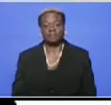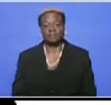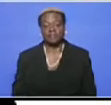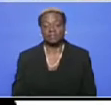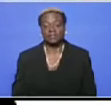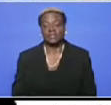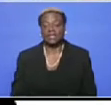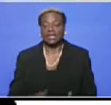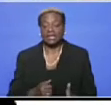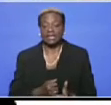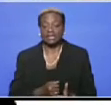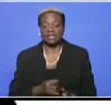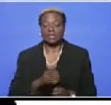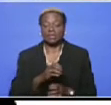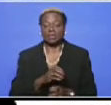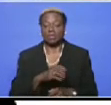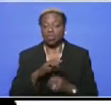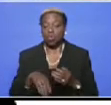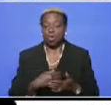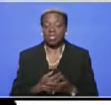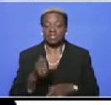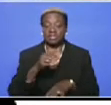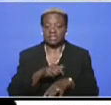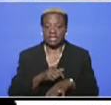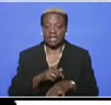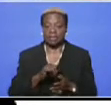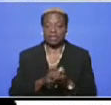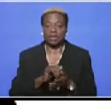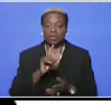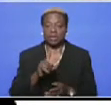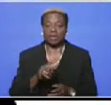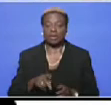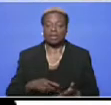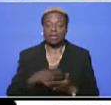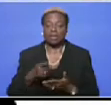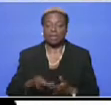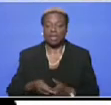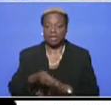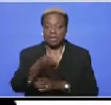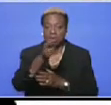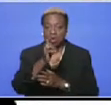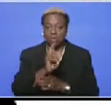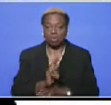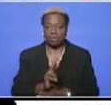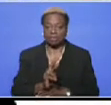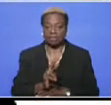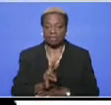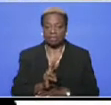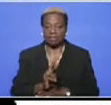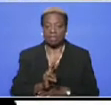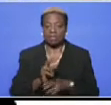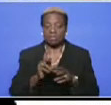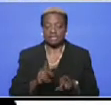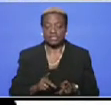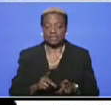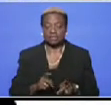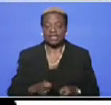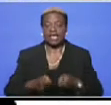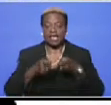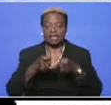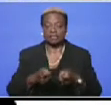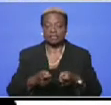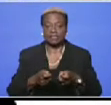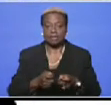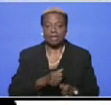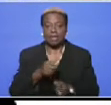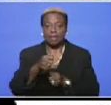Well, it's not customary that one pays homage of hundreds of years to their heritage for the gifts passed down through their gene line. Well, artist